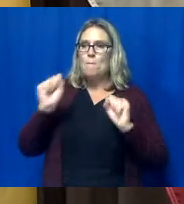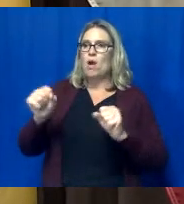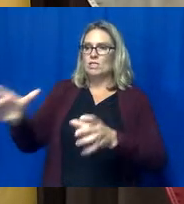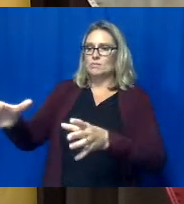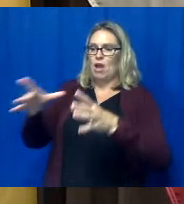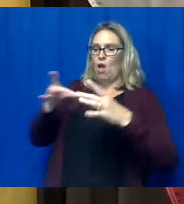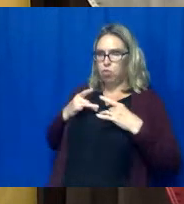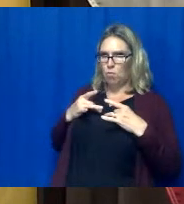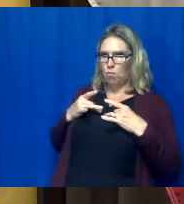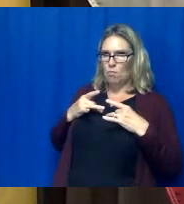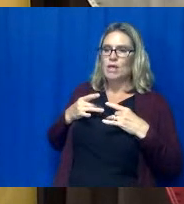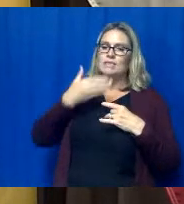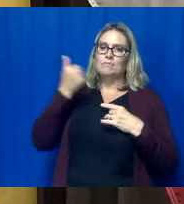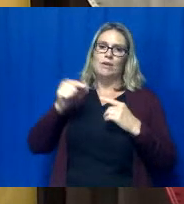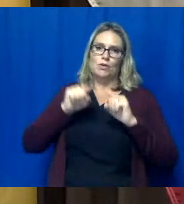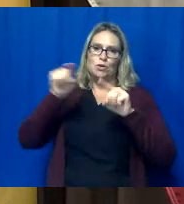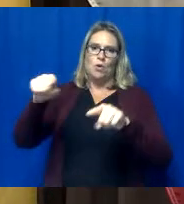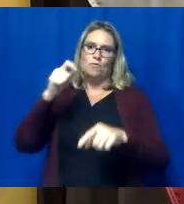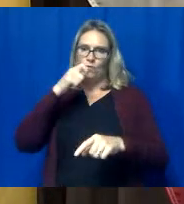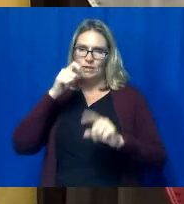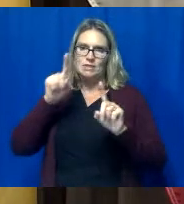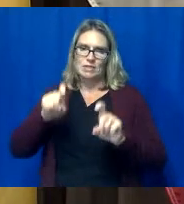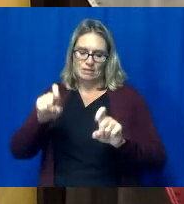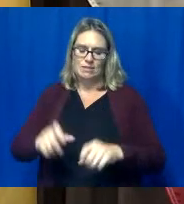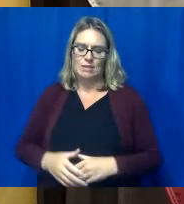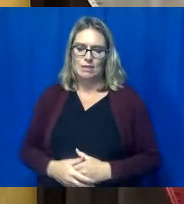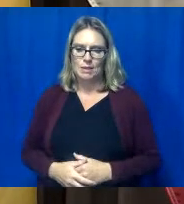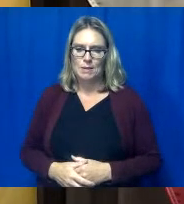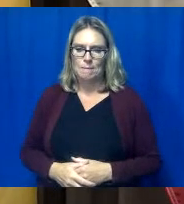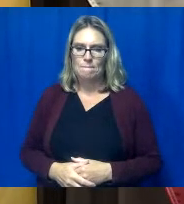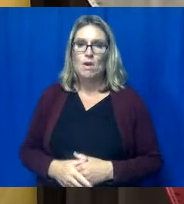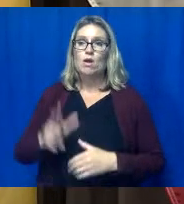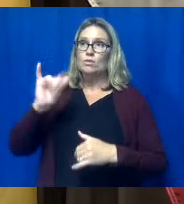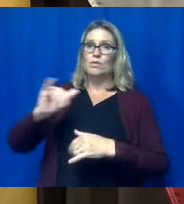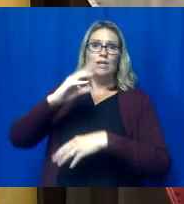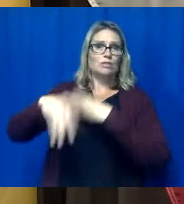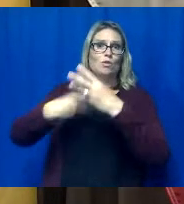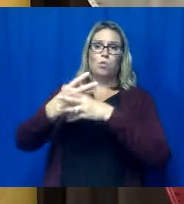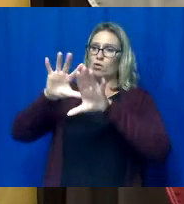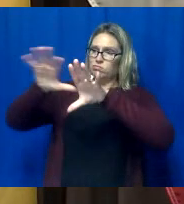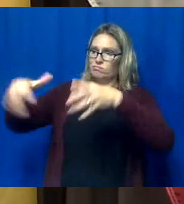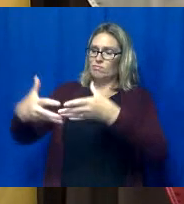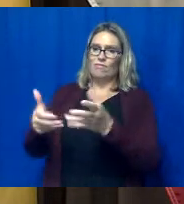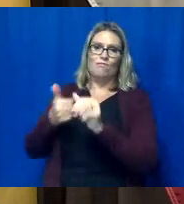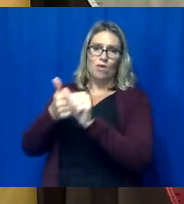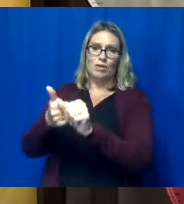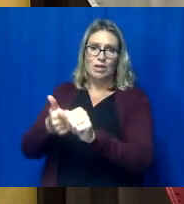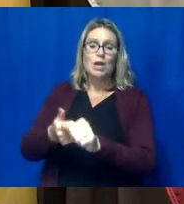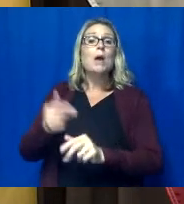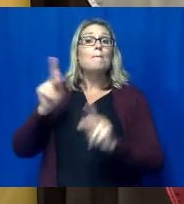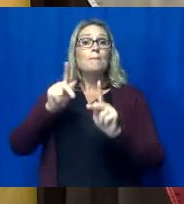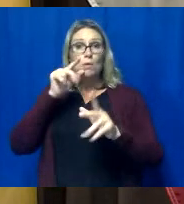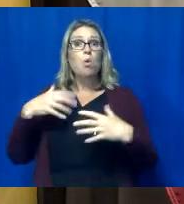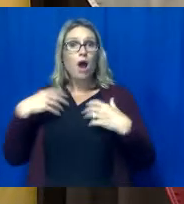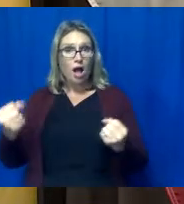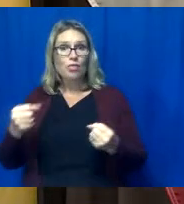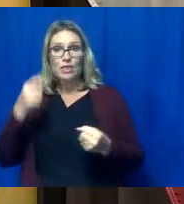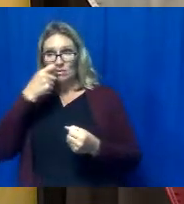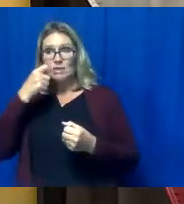something that's been borne out right around the world. So, yeah, asymptomatic testing has a role, but it's